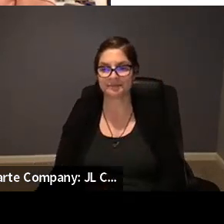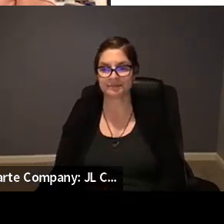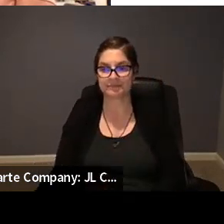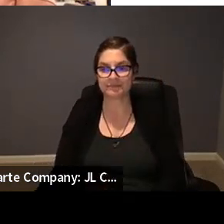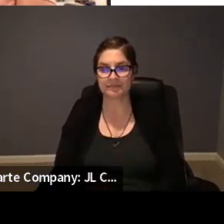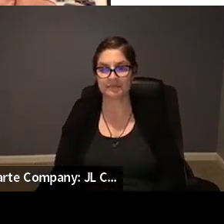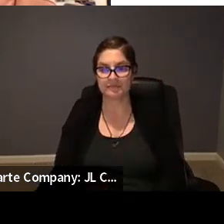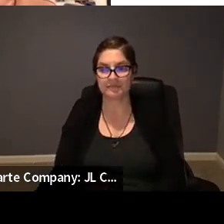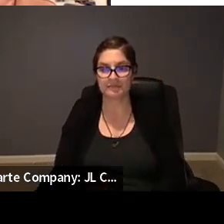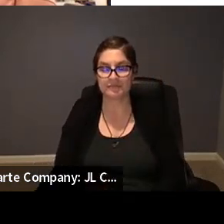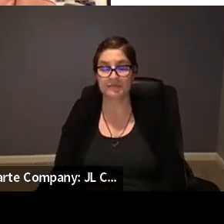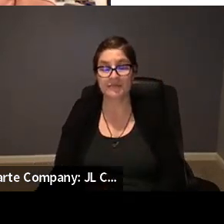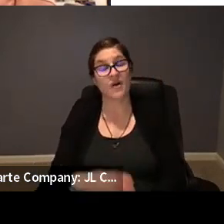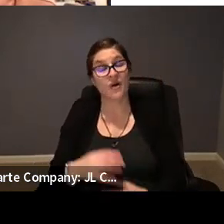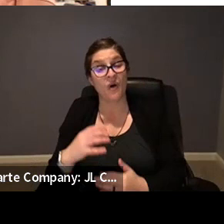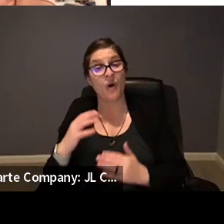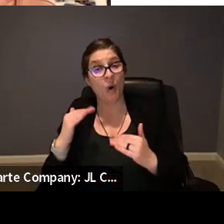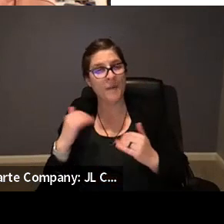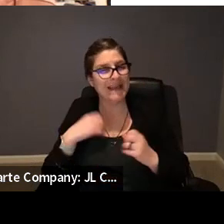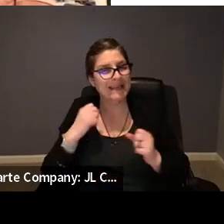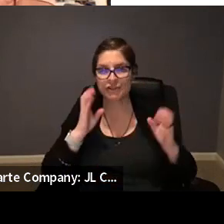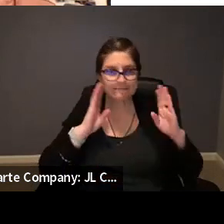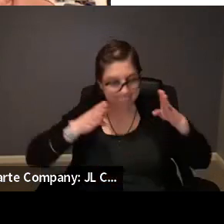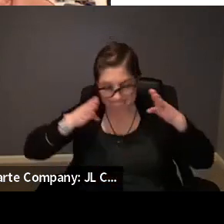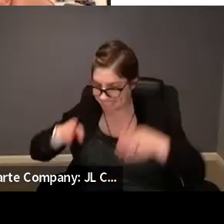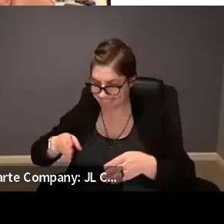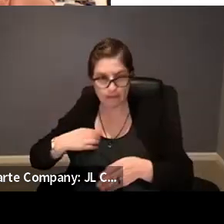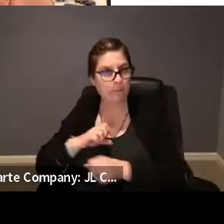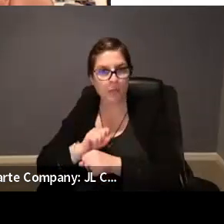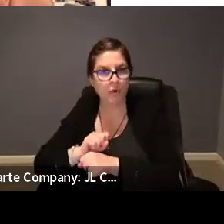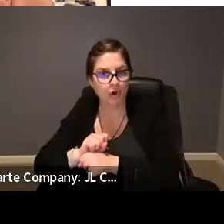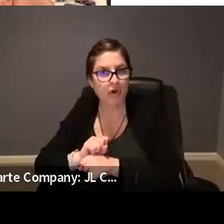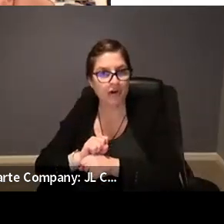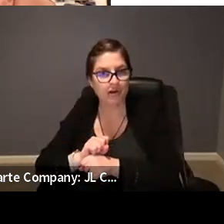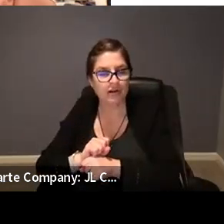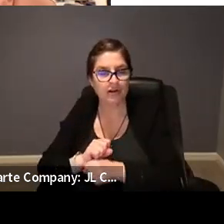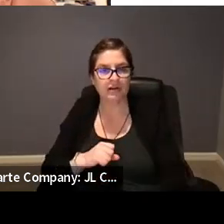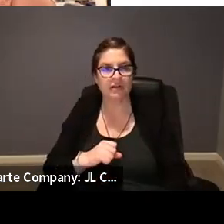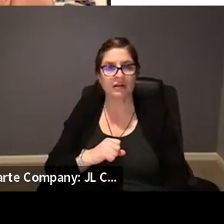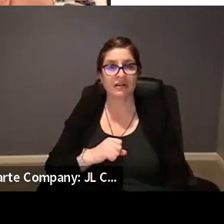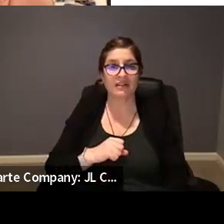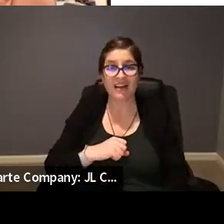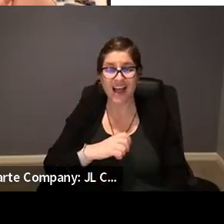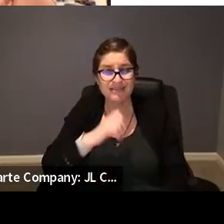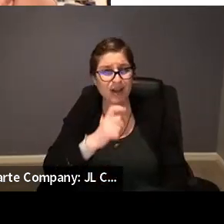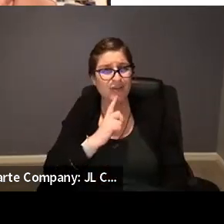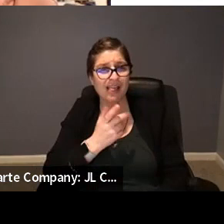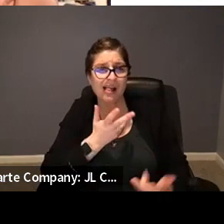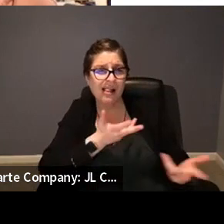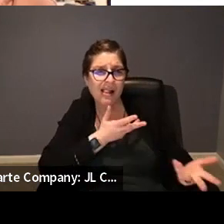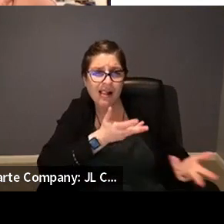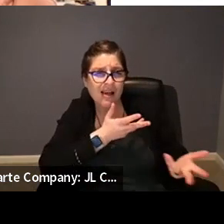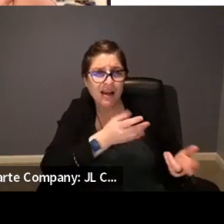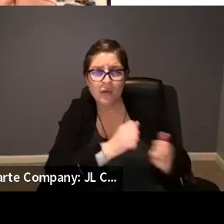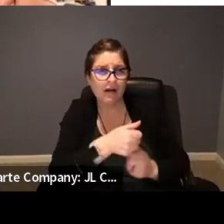that I can turn to my work. I really have. I feel like I'm not really talking to other people right now.